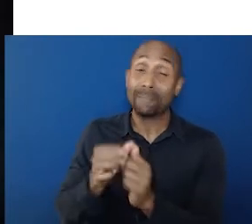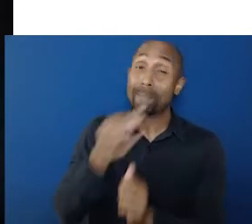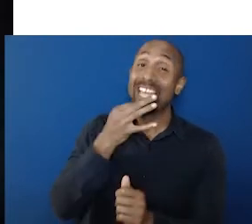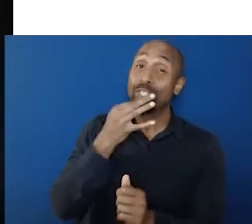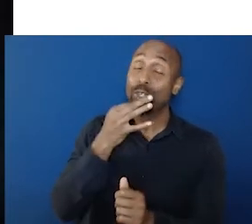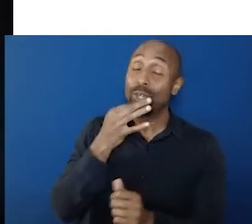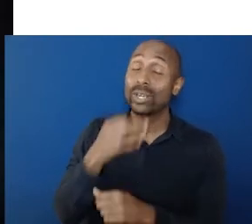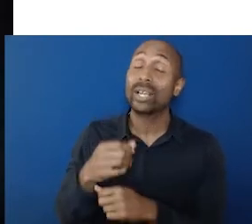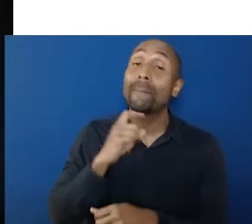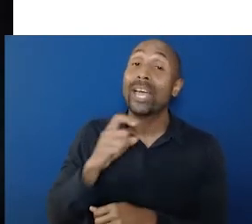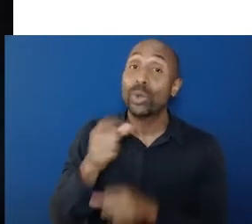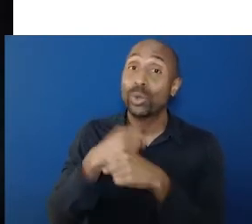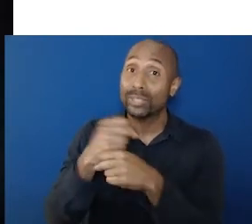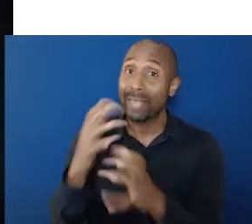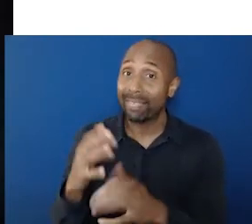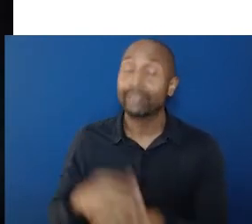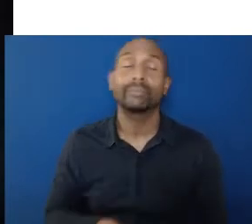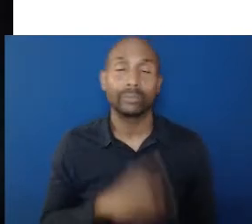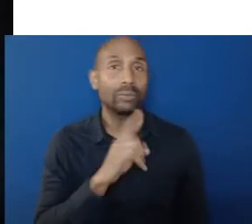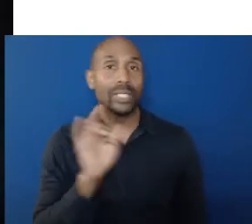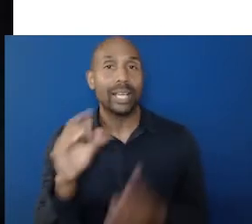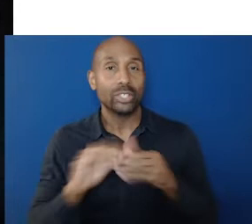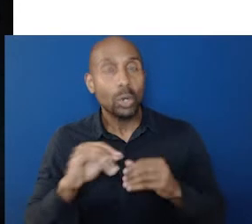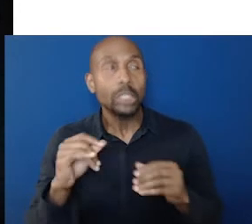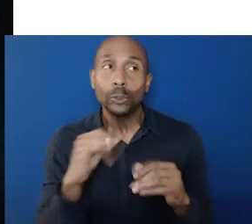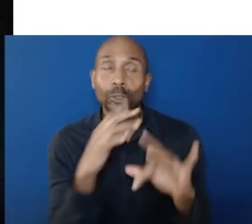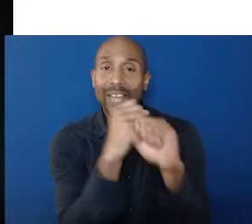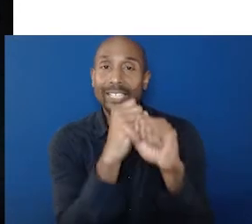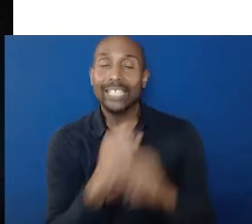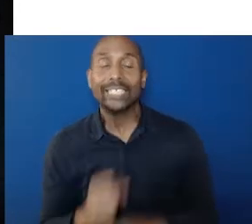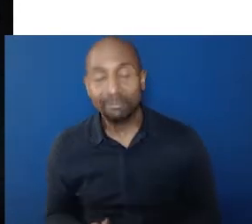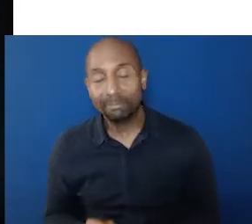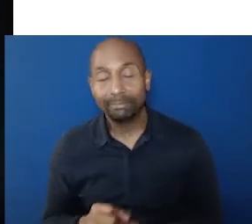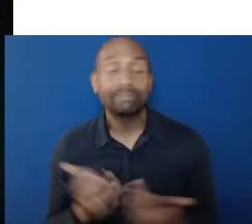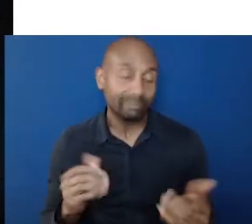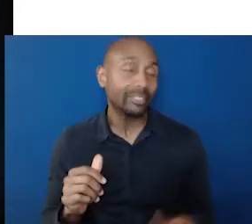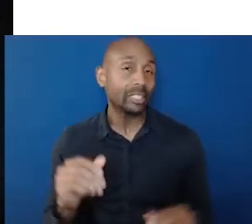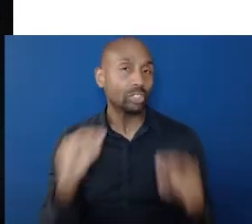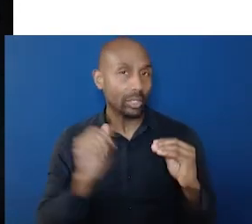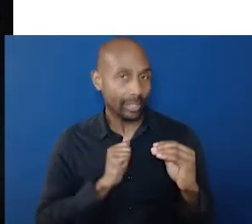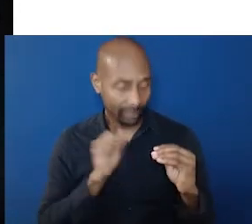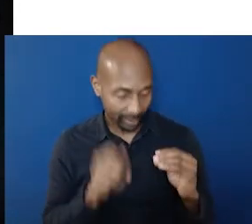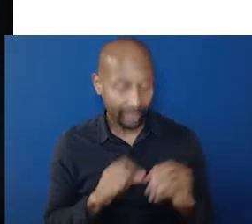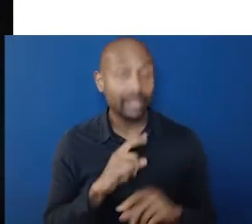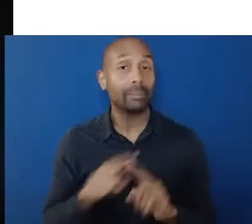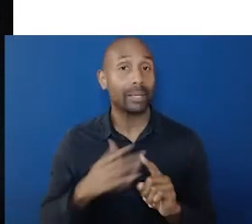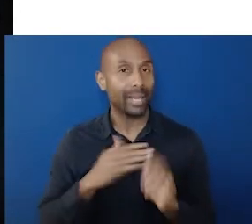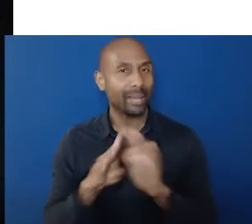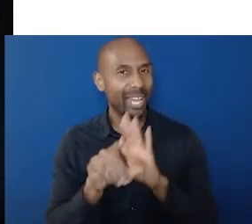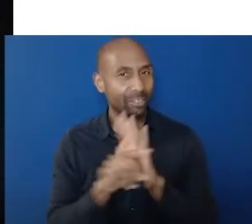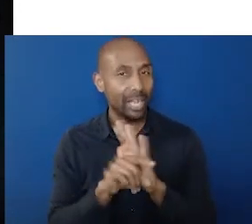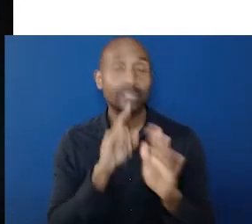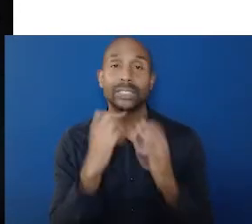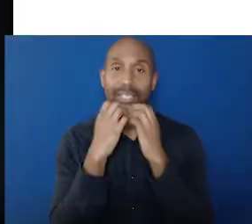metalsmith. So it's really a fascinating story. So I am self-taught, like I said, but because I come from